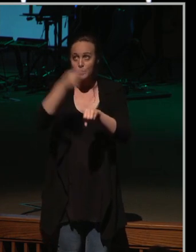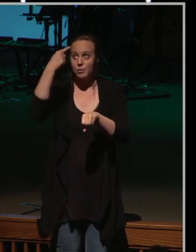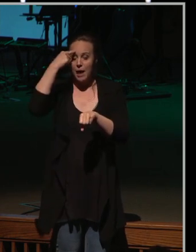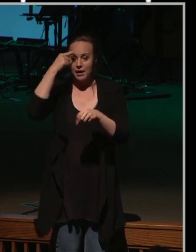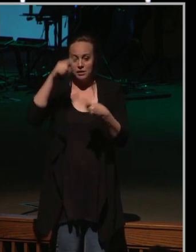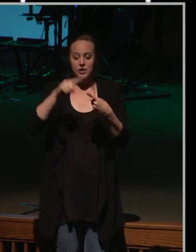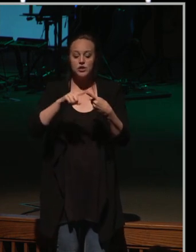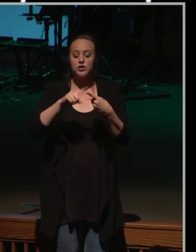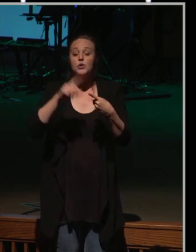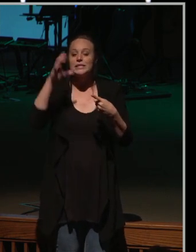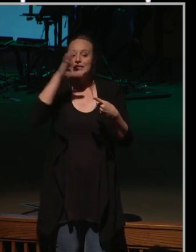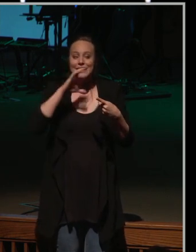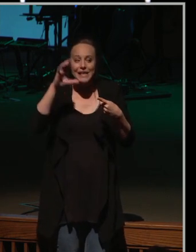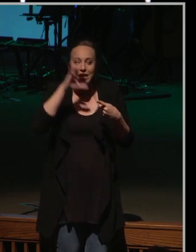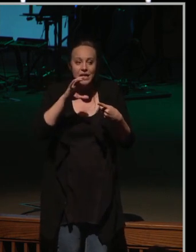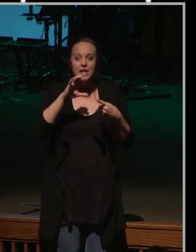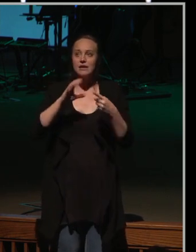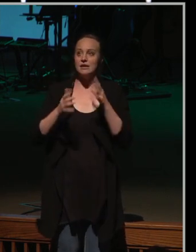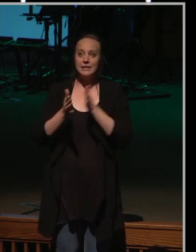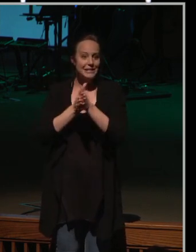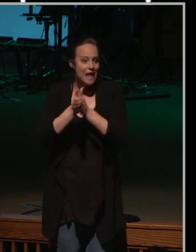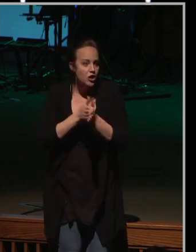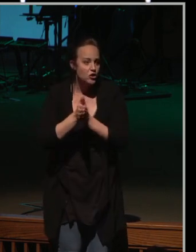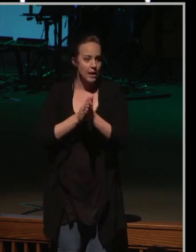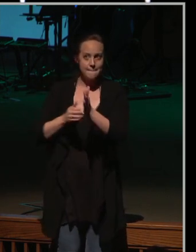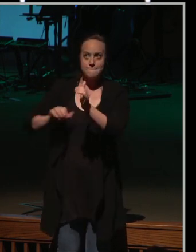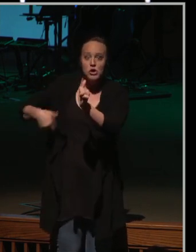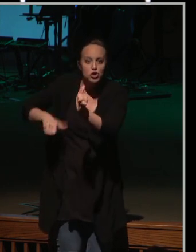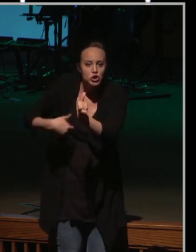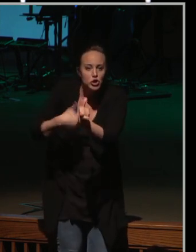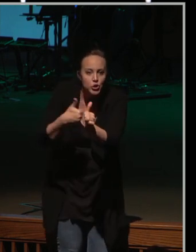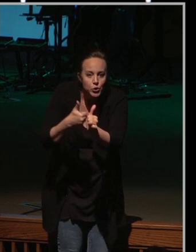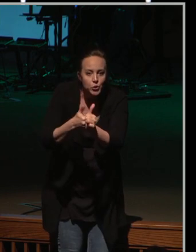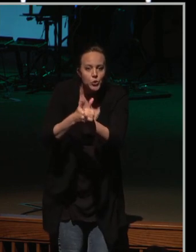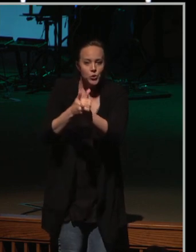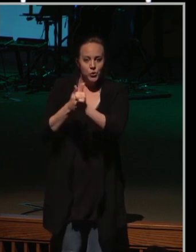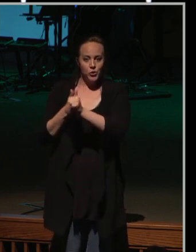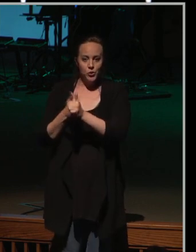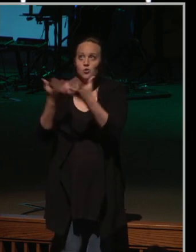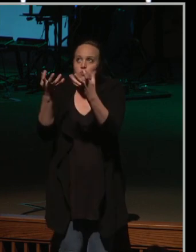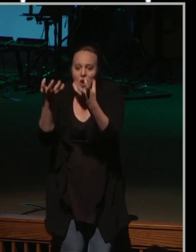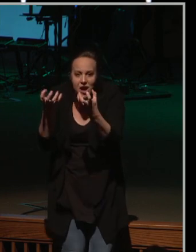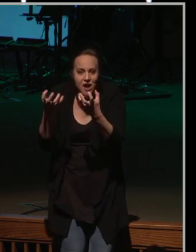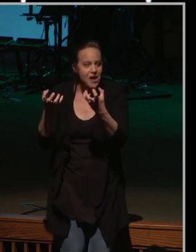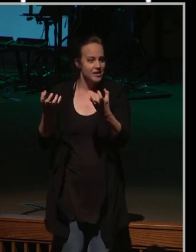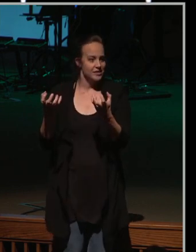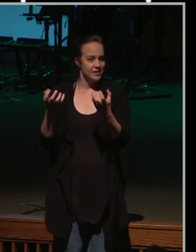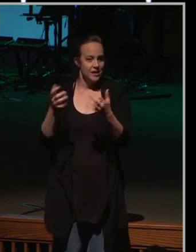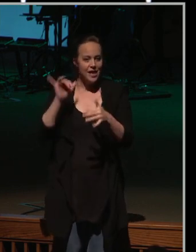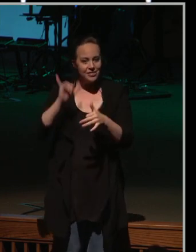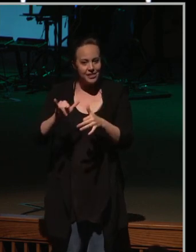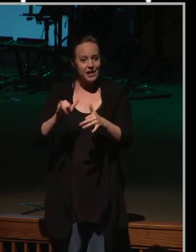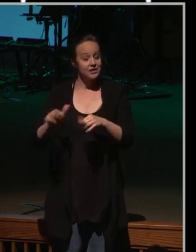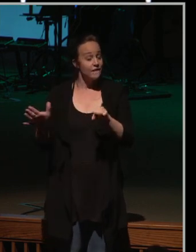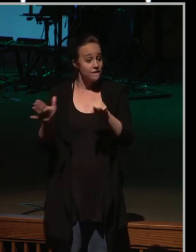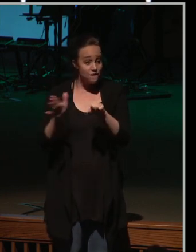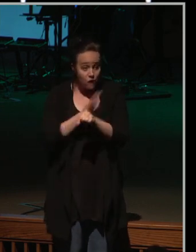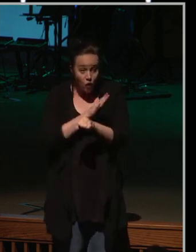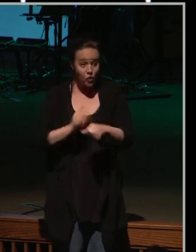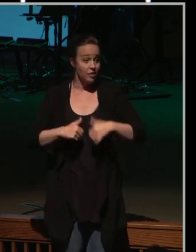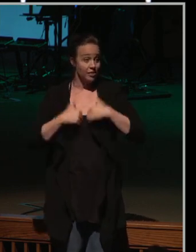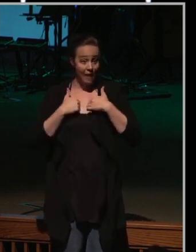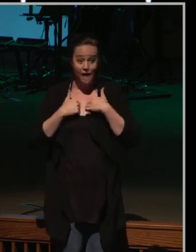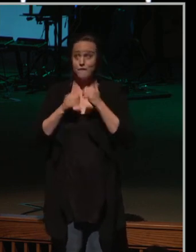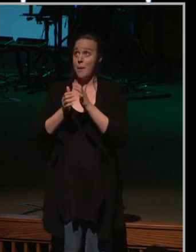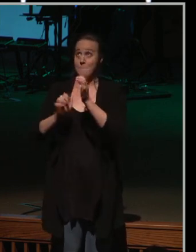them. Pursue them. Chase after them. This is an active all-of-life pursuit to go after the things of